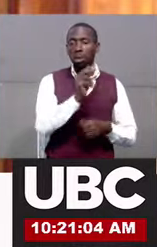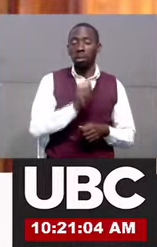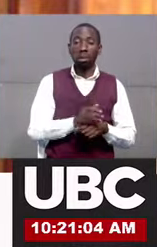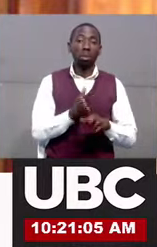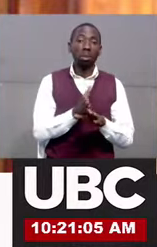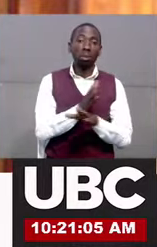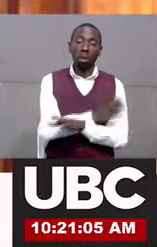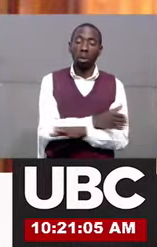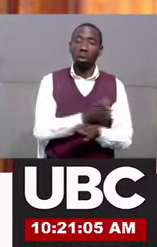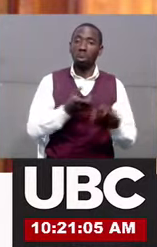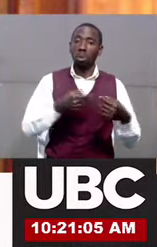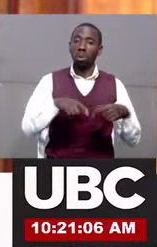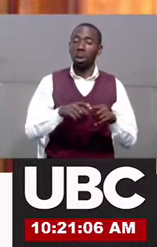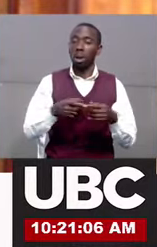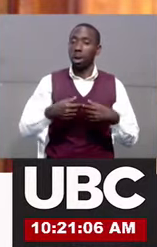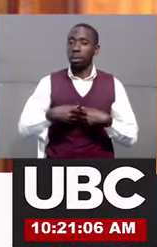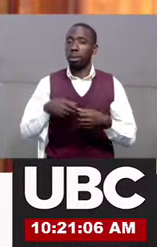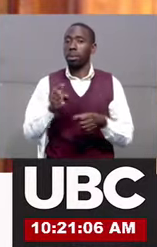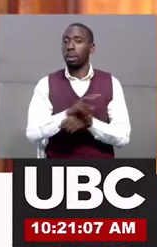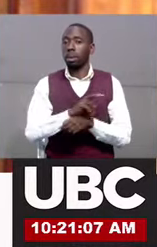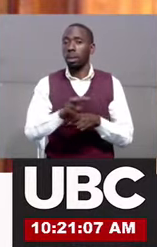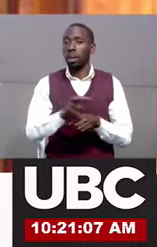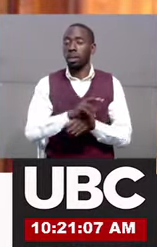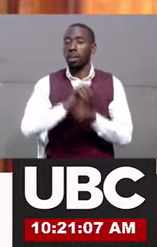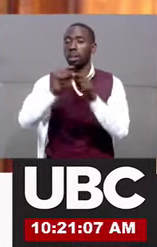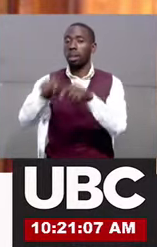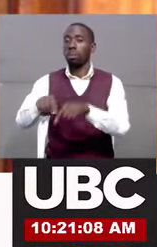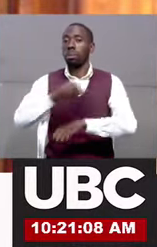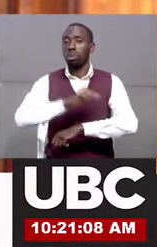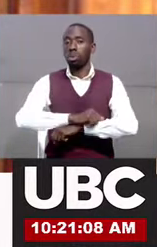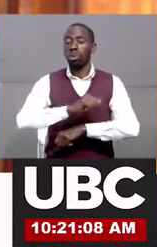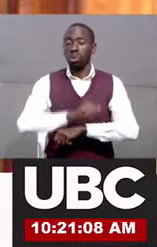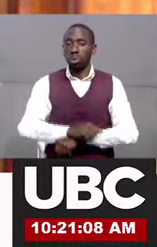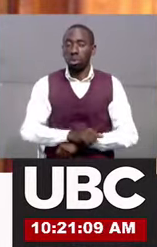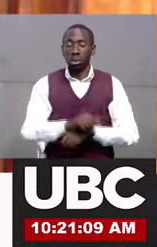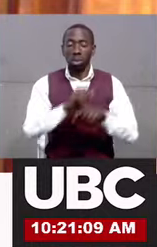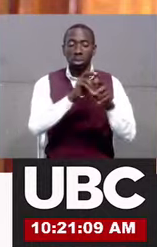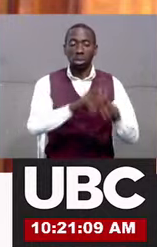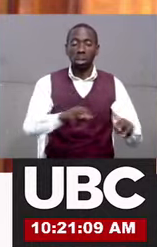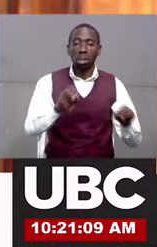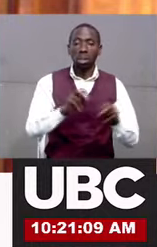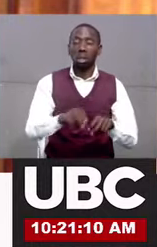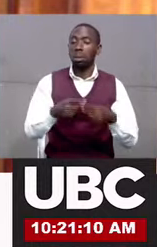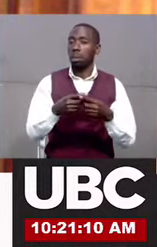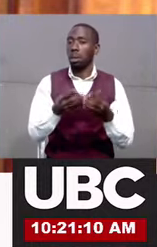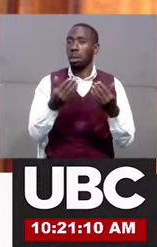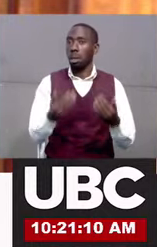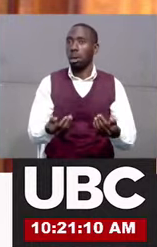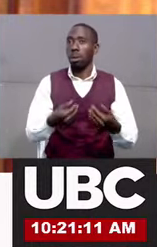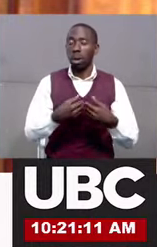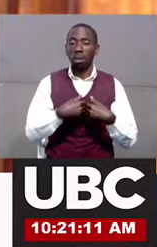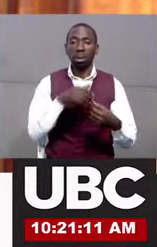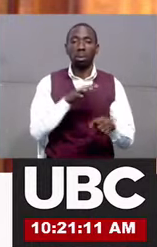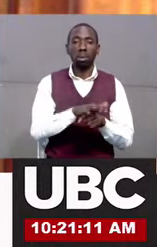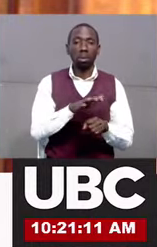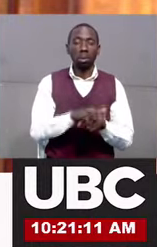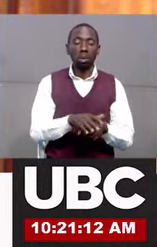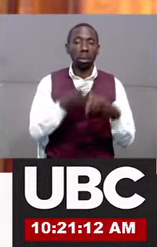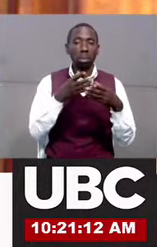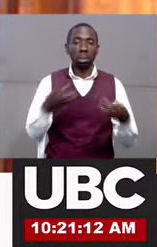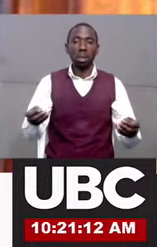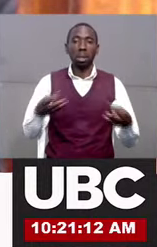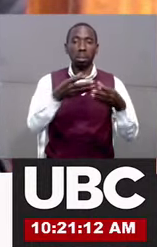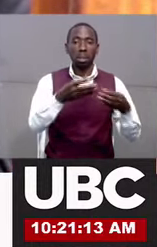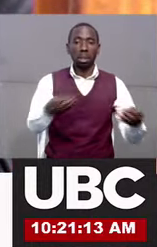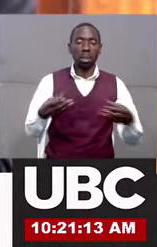used to have inspectors going into schools, checking attendance. These days, we have a lot of absenteeism. And these are